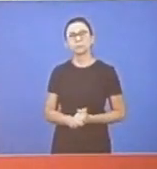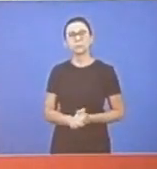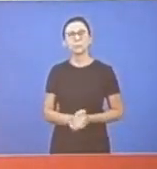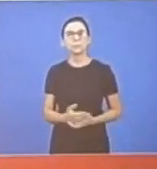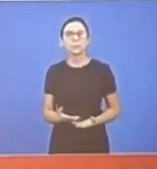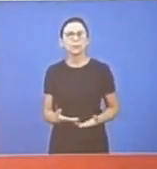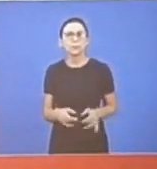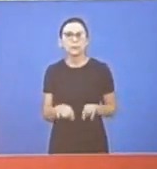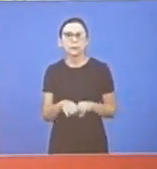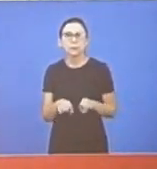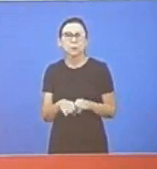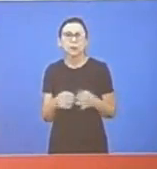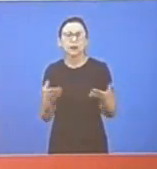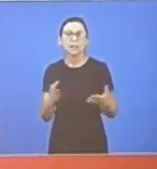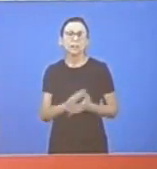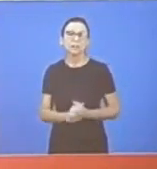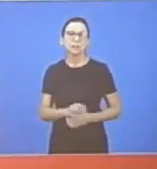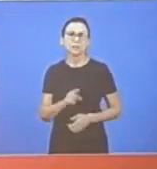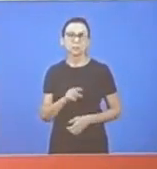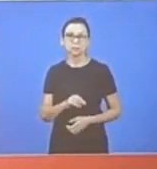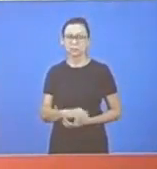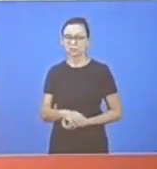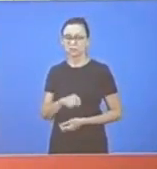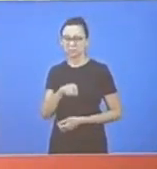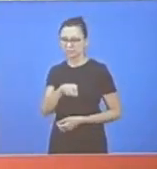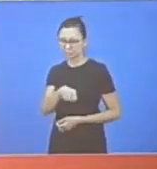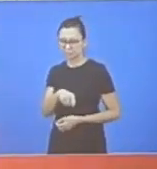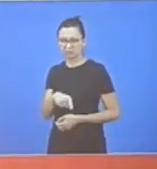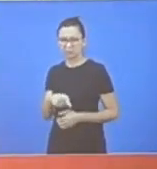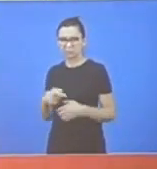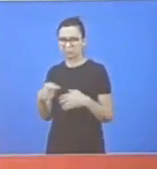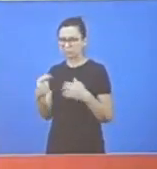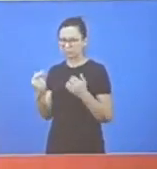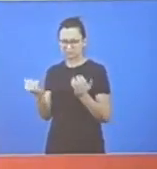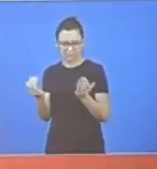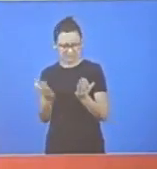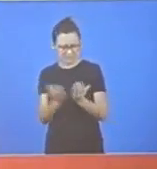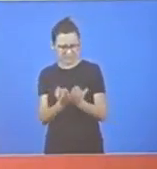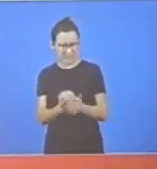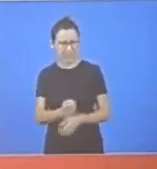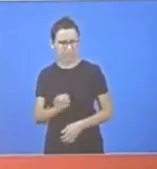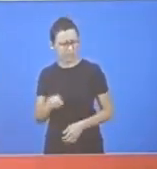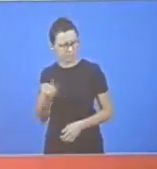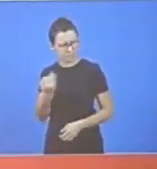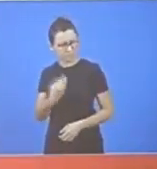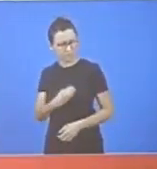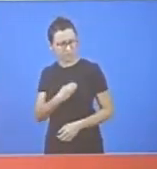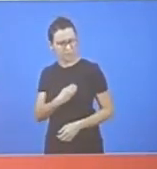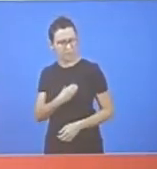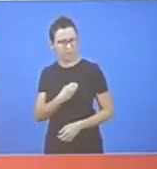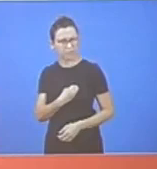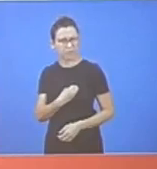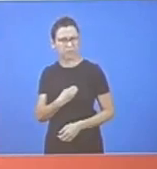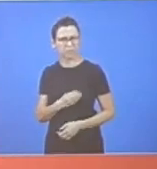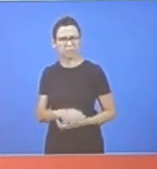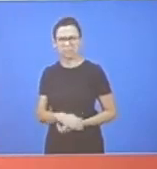22, verse 5. And they made light of, and they went their ways.